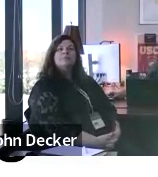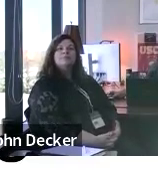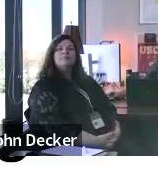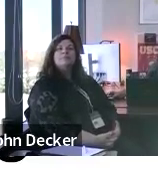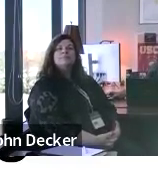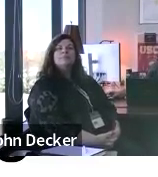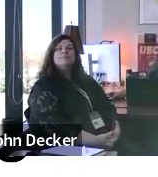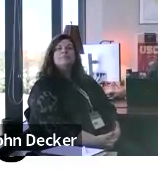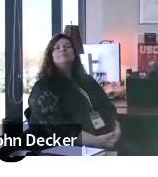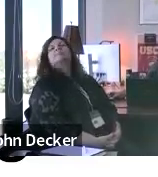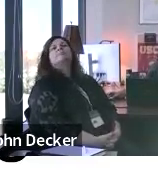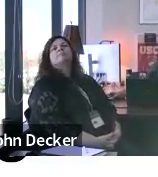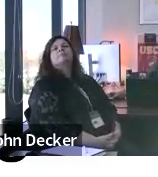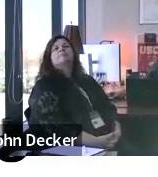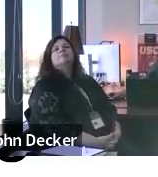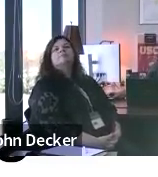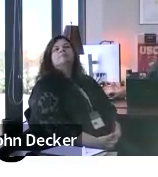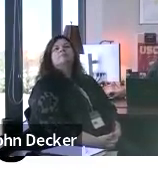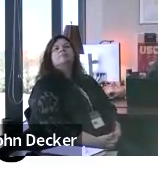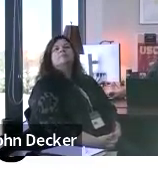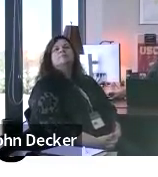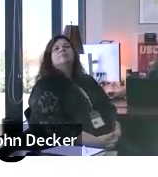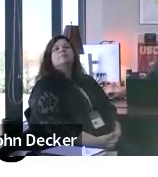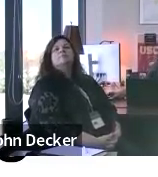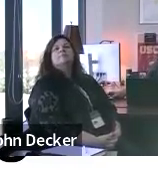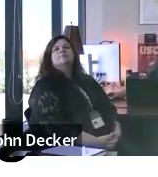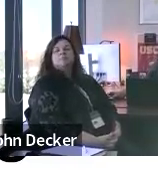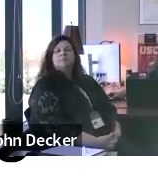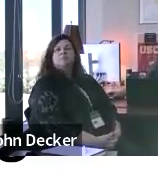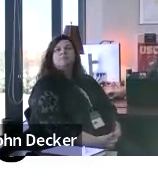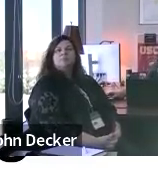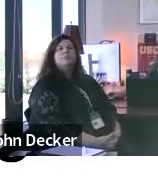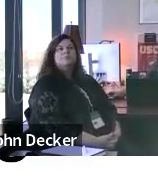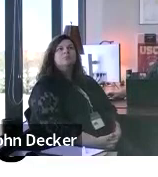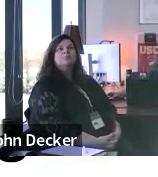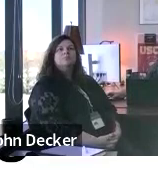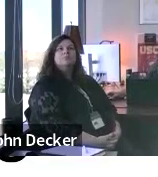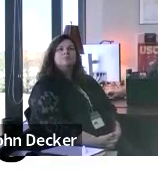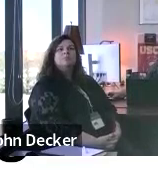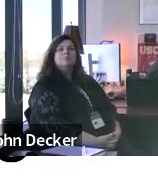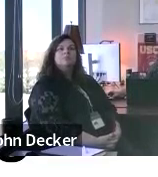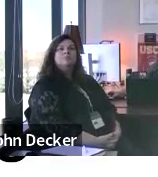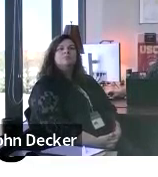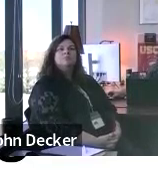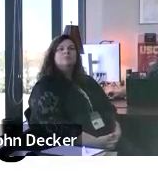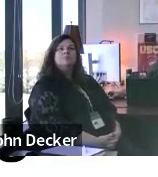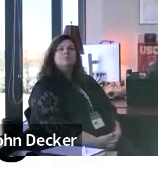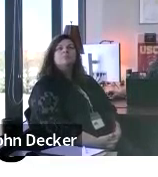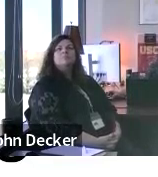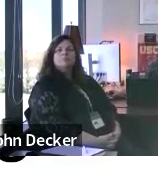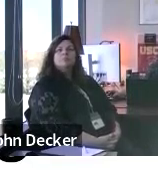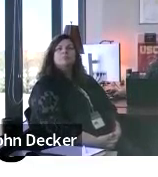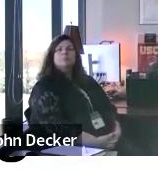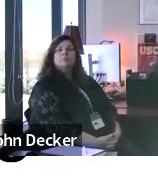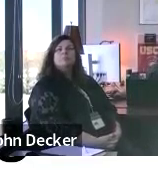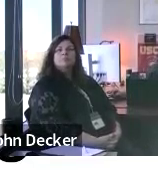development that's going into West Sacramento, which has kind of been in the news. And then kind of diagonal back here is the Washington Courtyards,